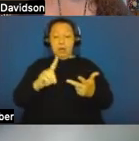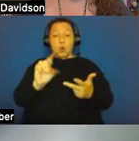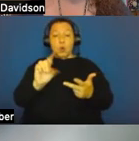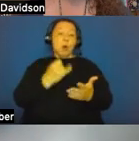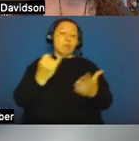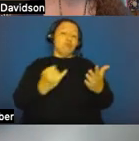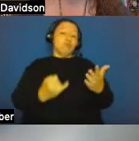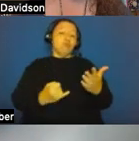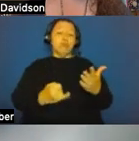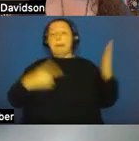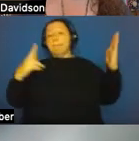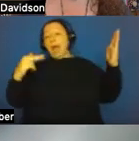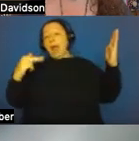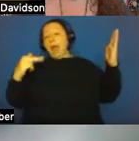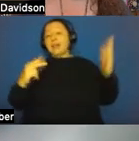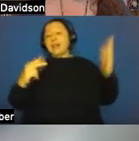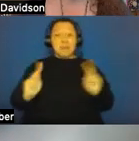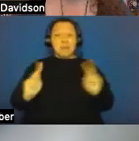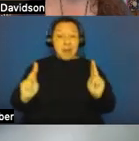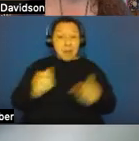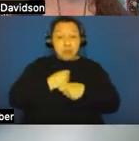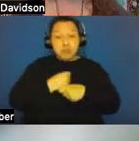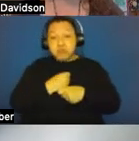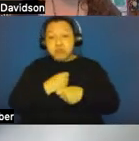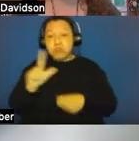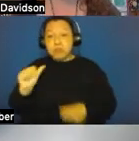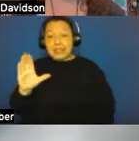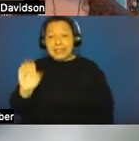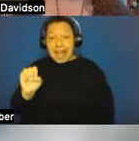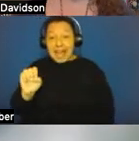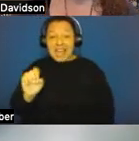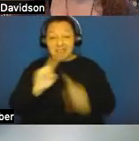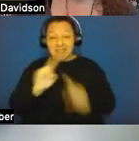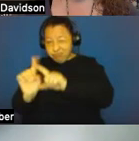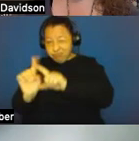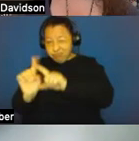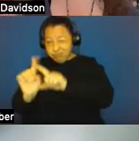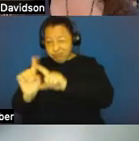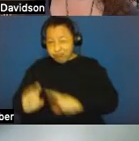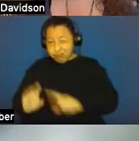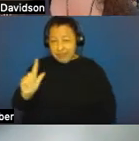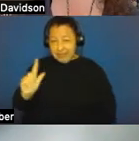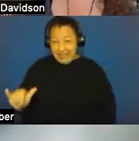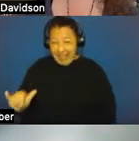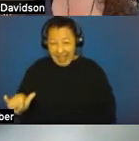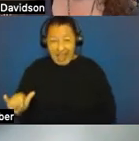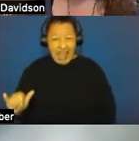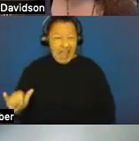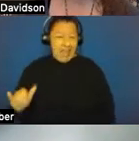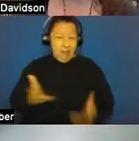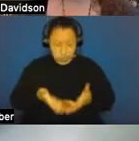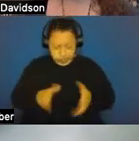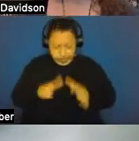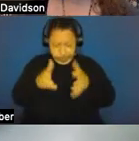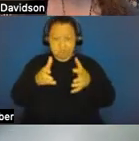have made lace. They've made all kinds of things, clay. They've just done amazing